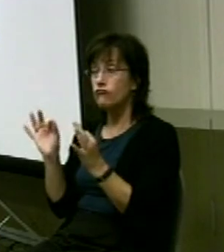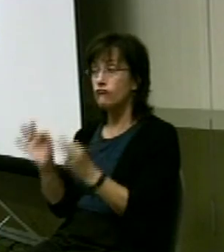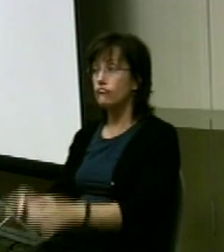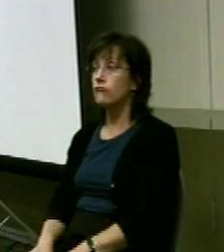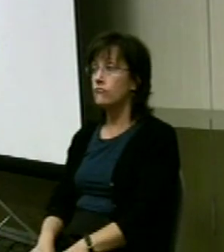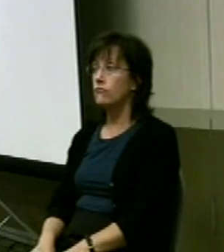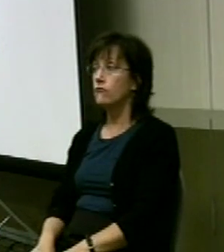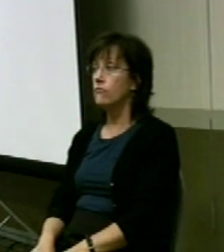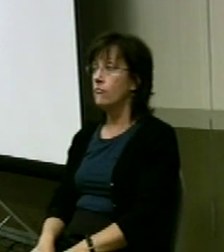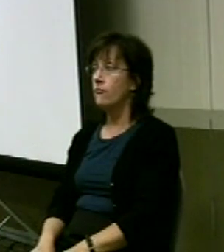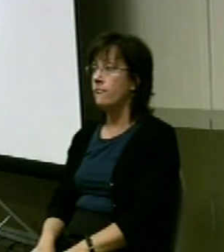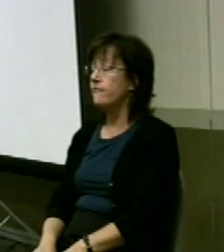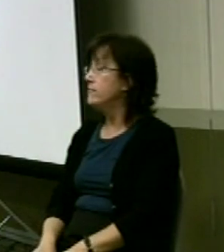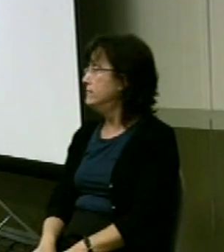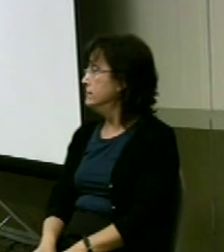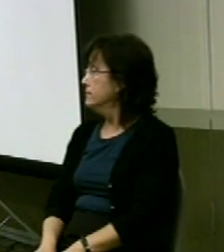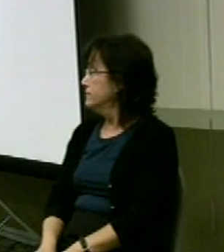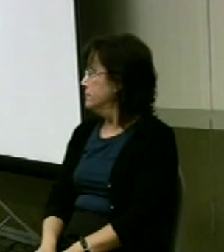Okay.